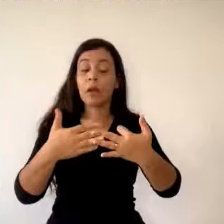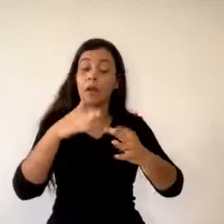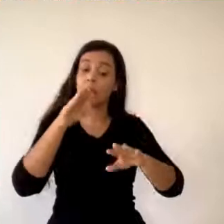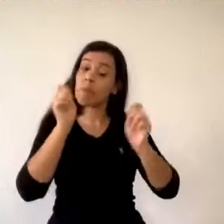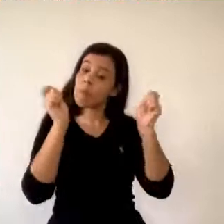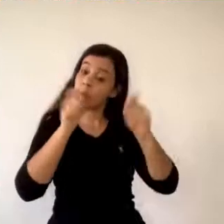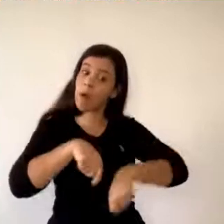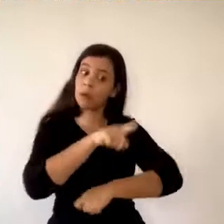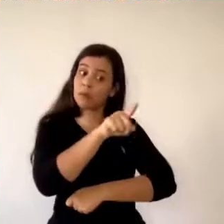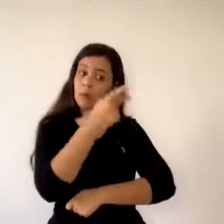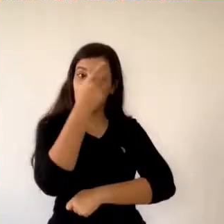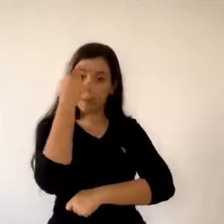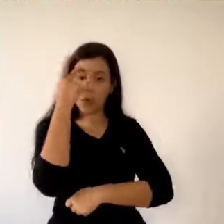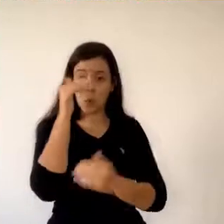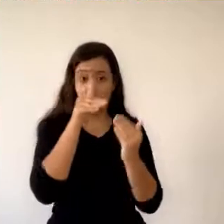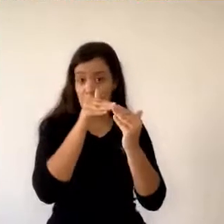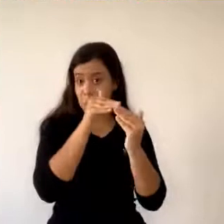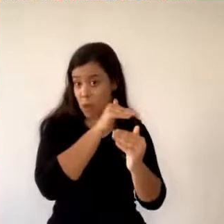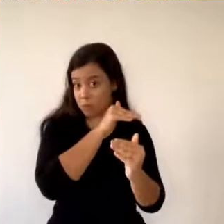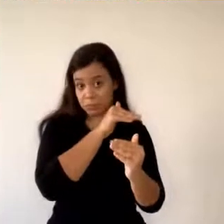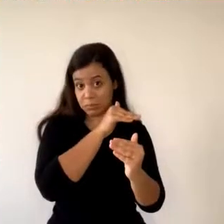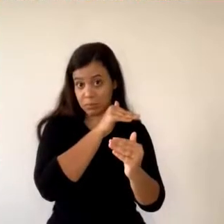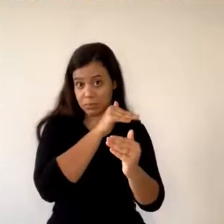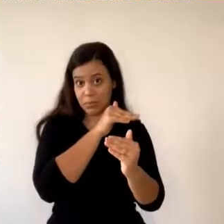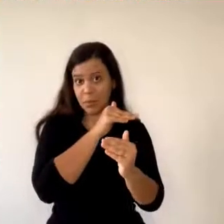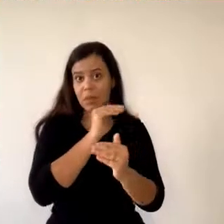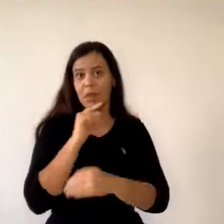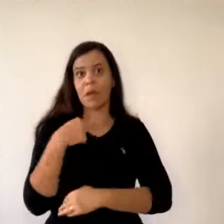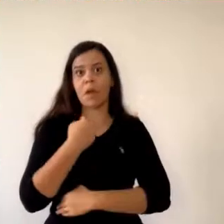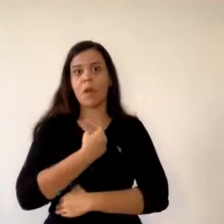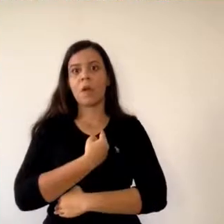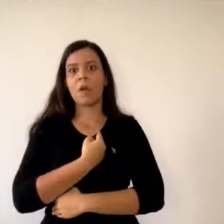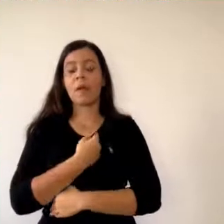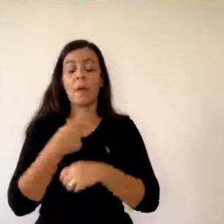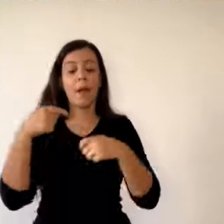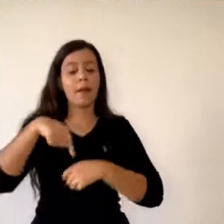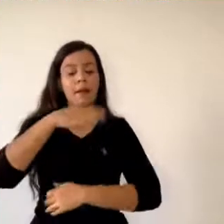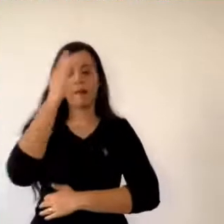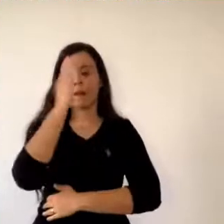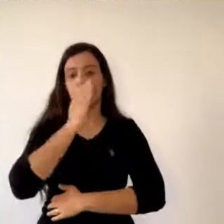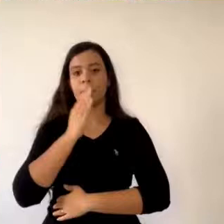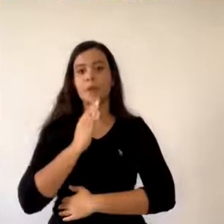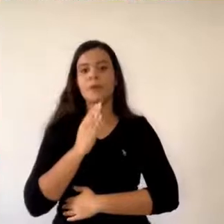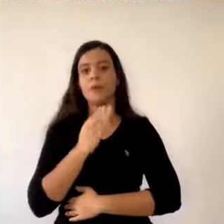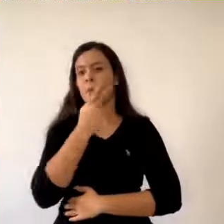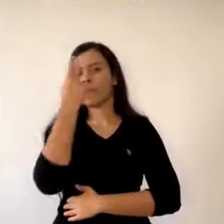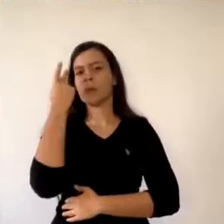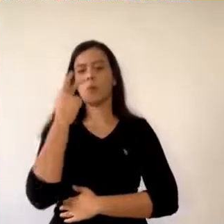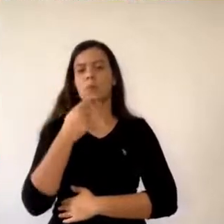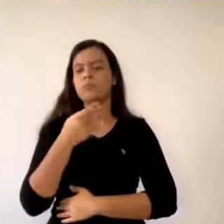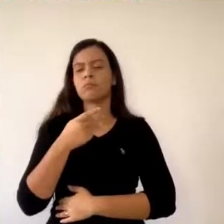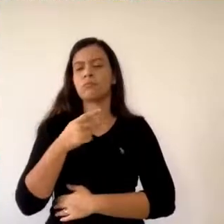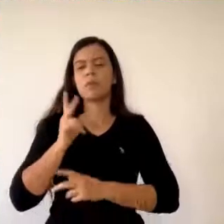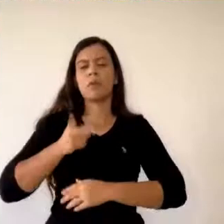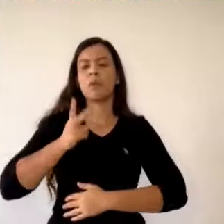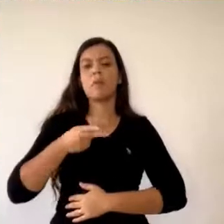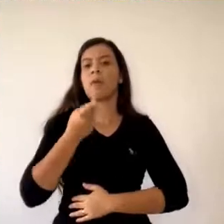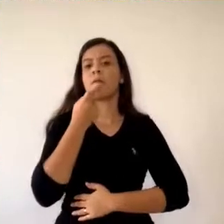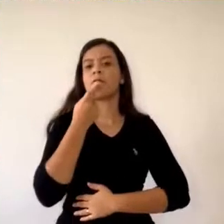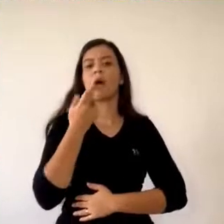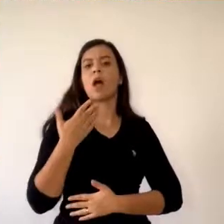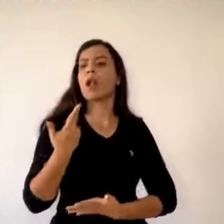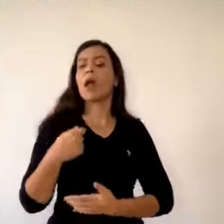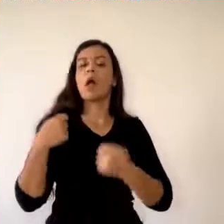everything they want. We want them to agree, this search for consensus. People want